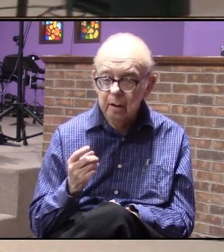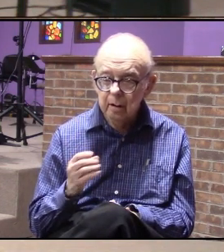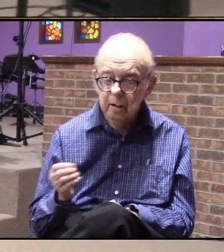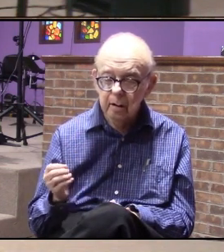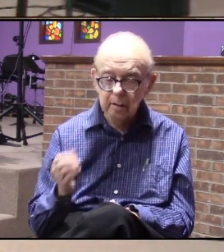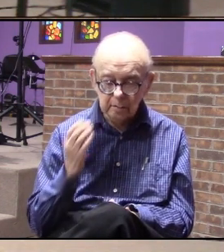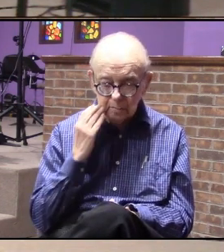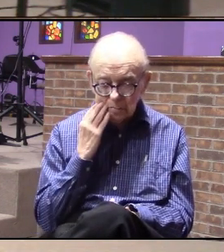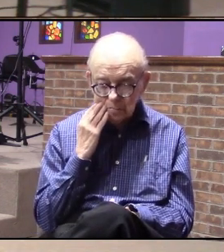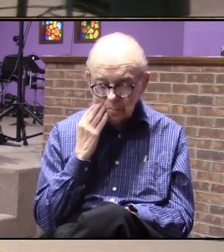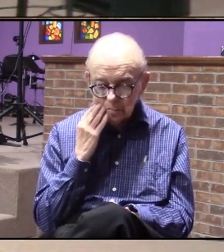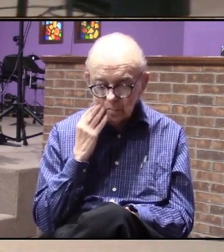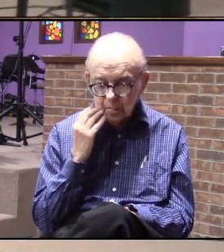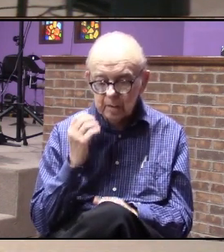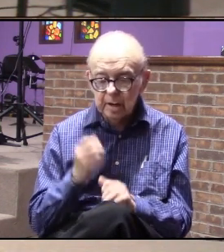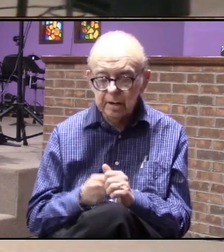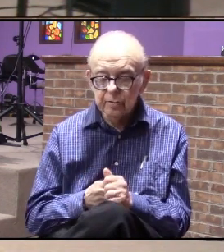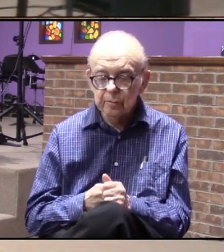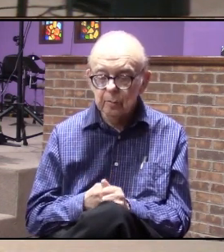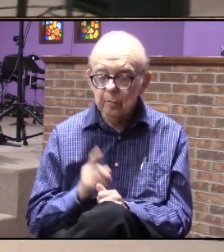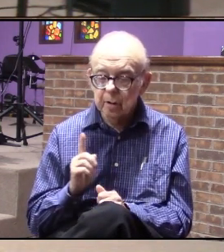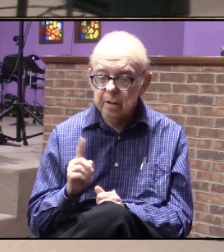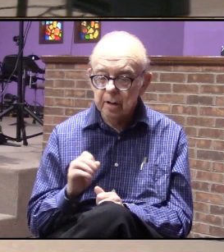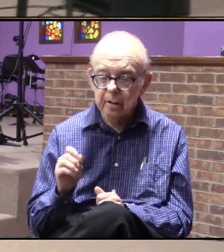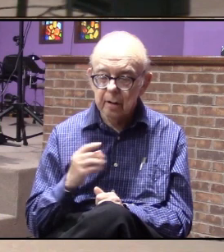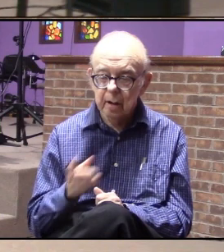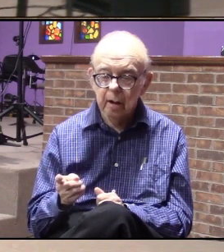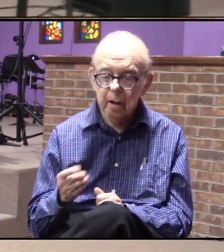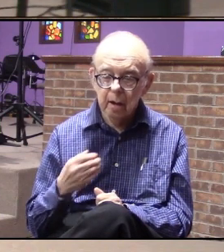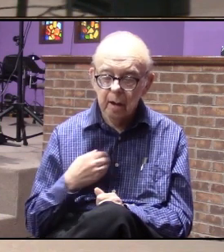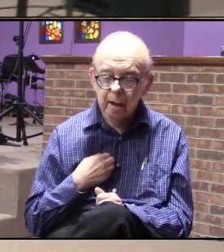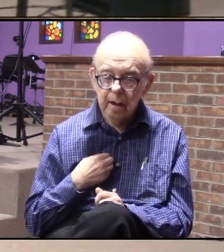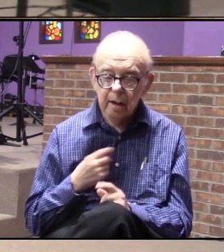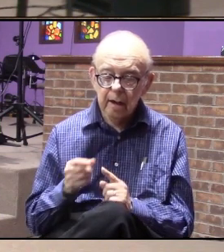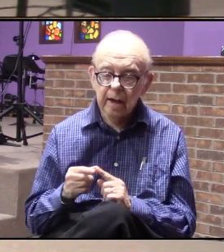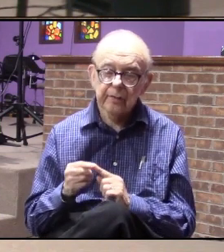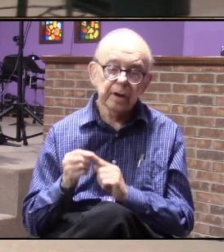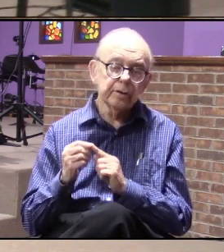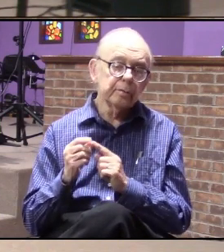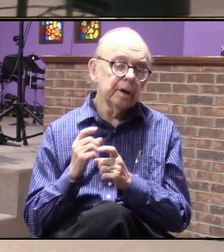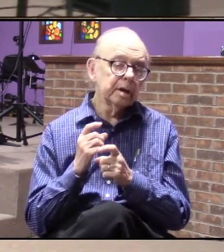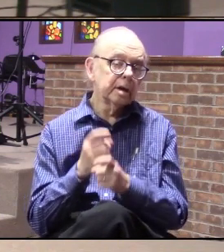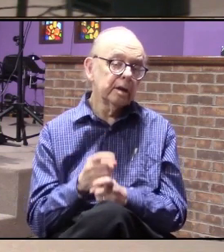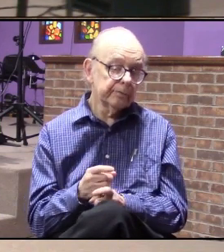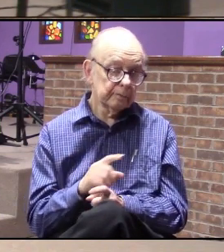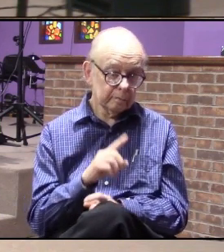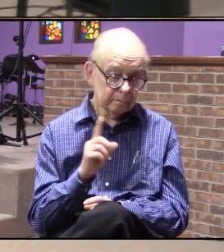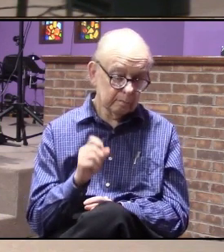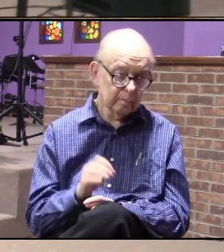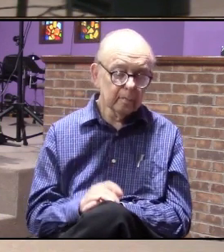Do you know that each and every one of you have a unique gift?